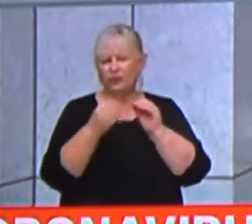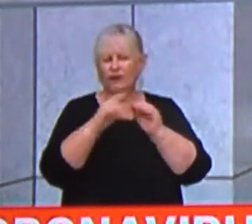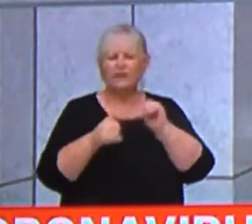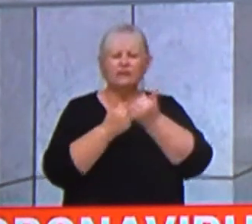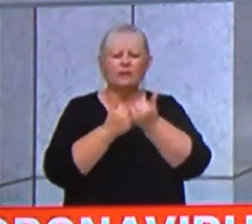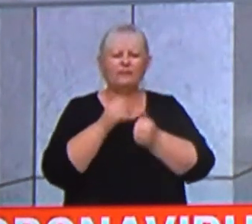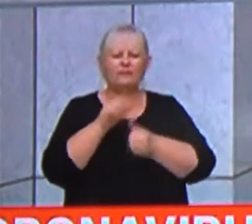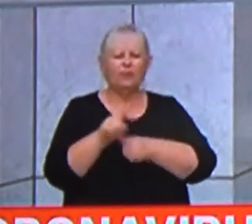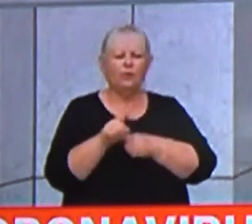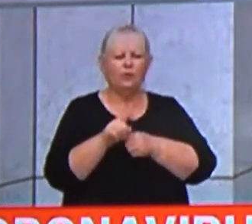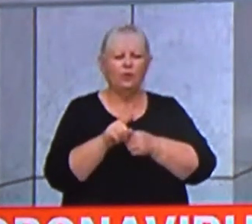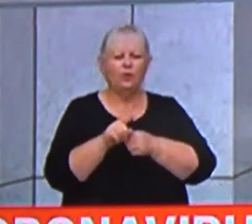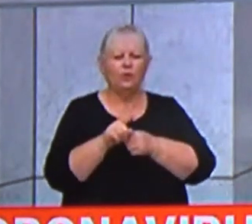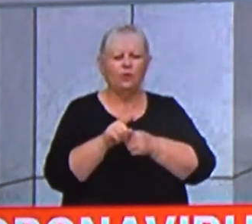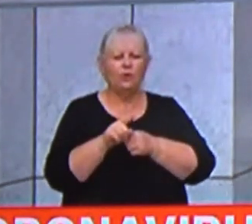the